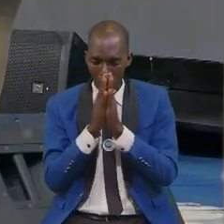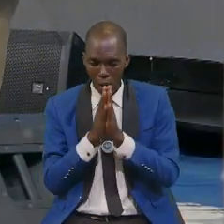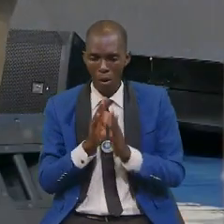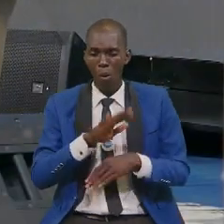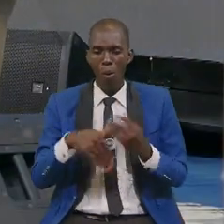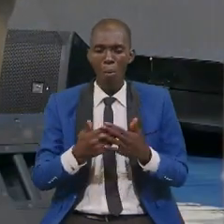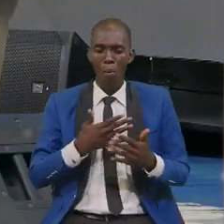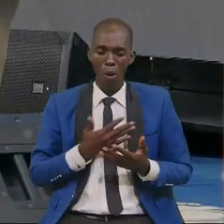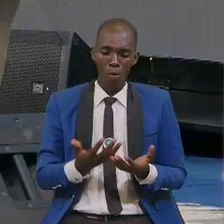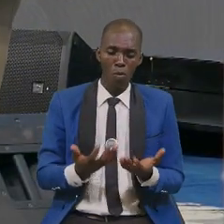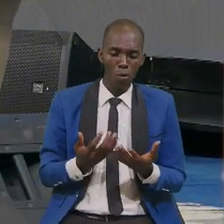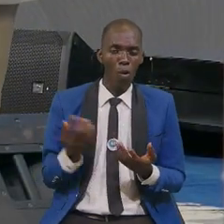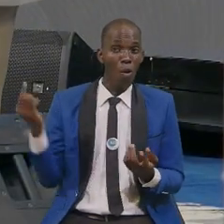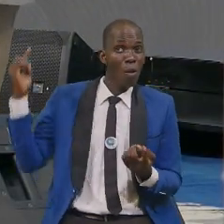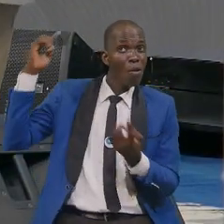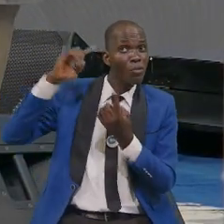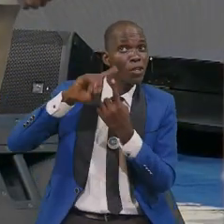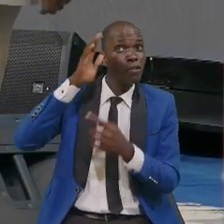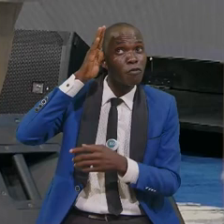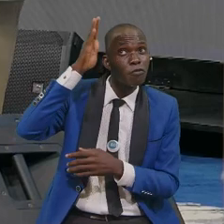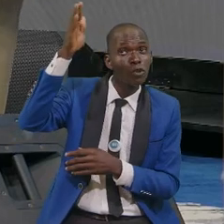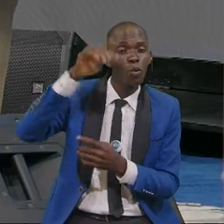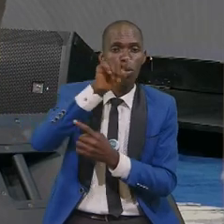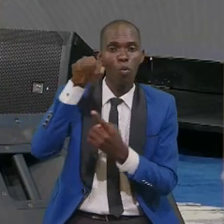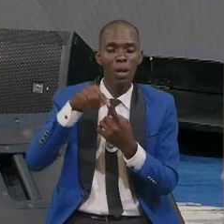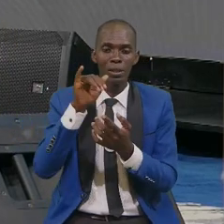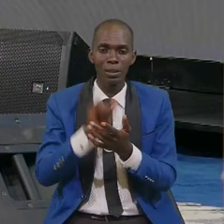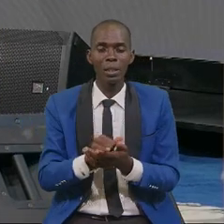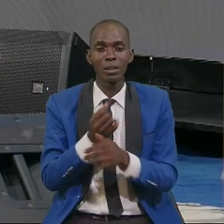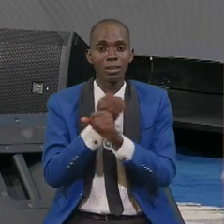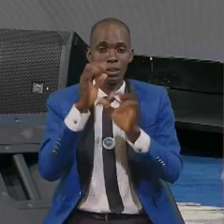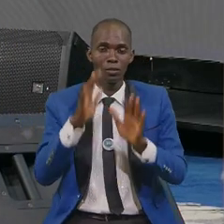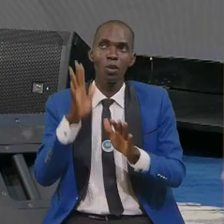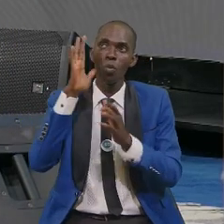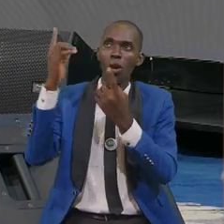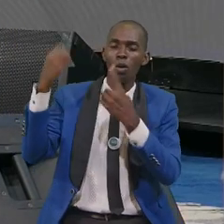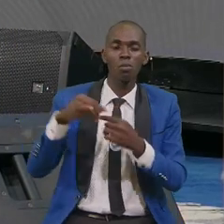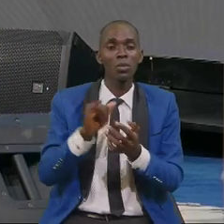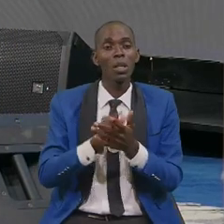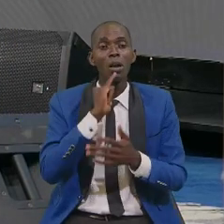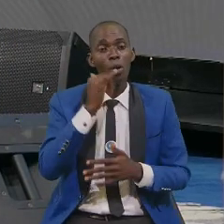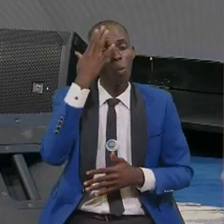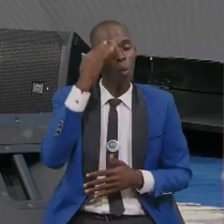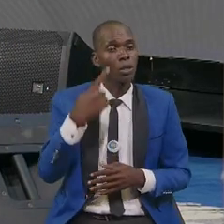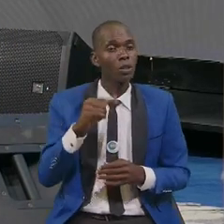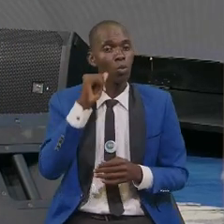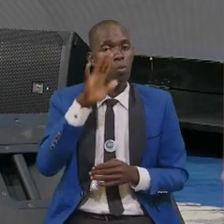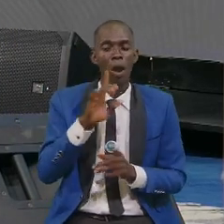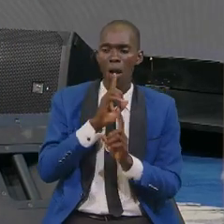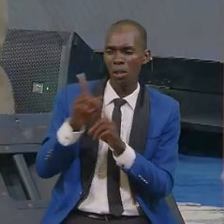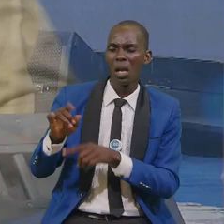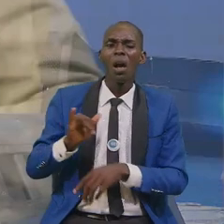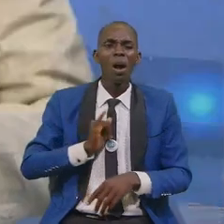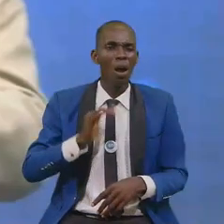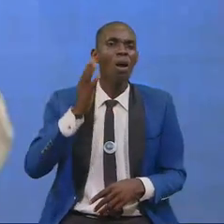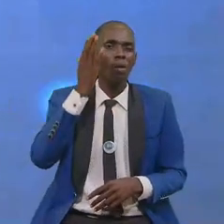the future when that Messiah will come. And so the woman said unto him, I know that